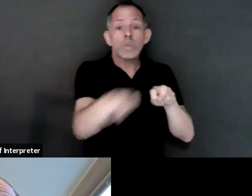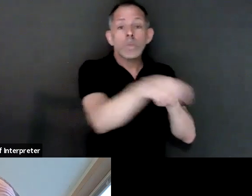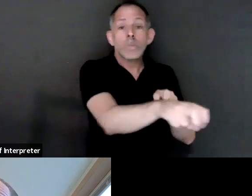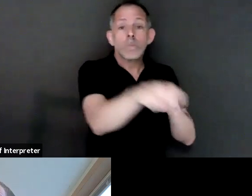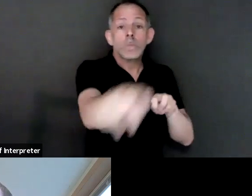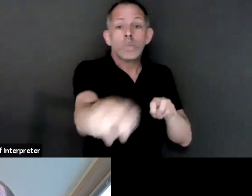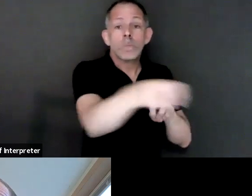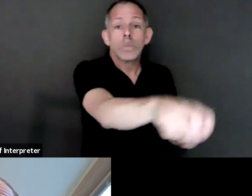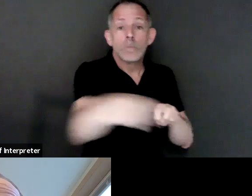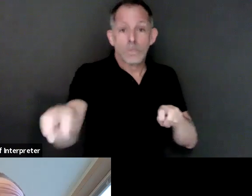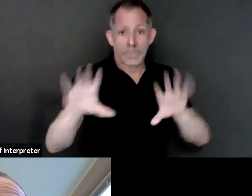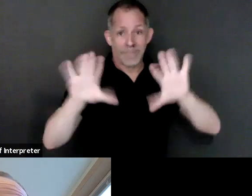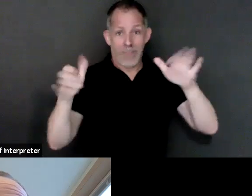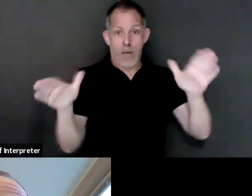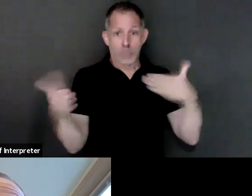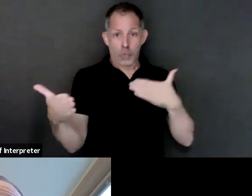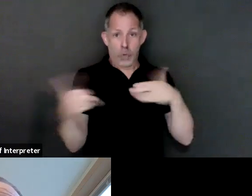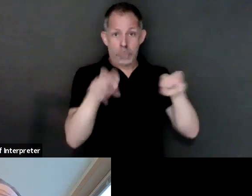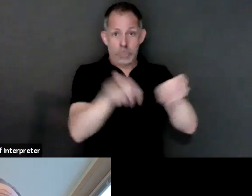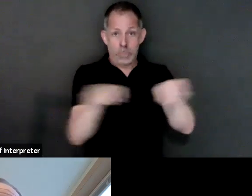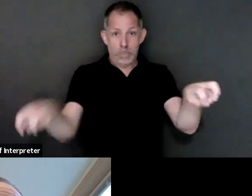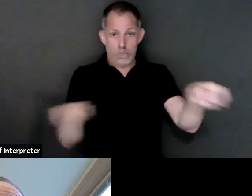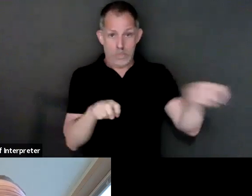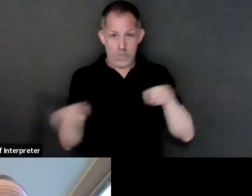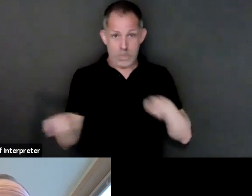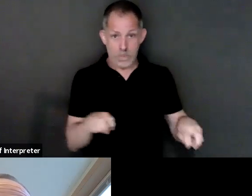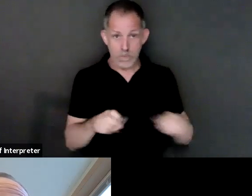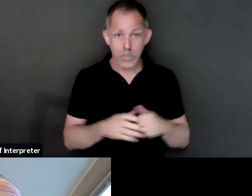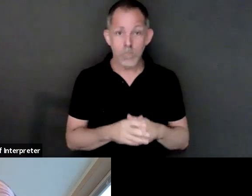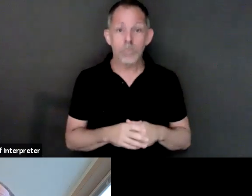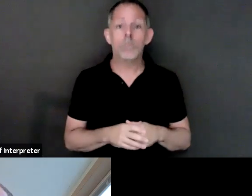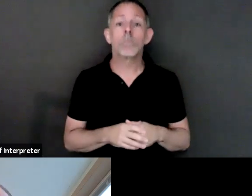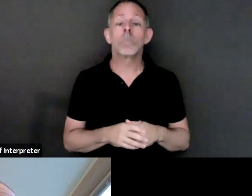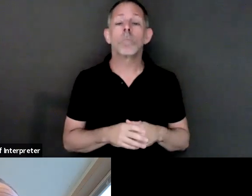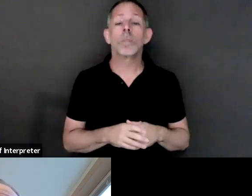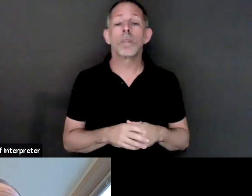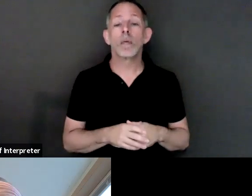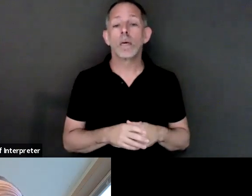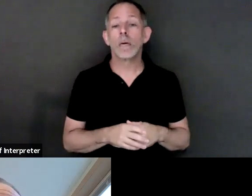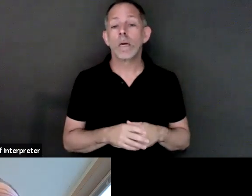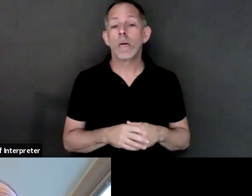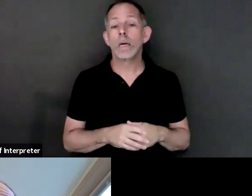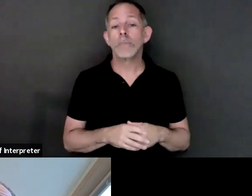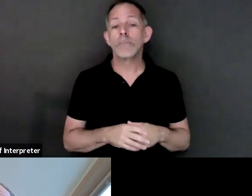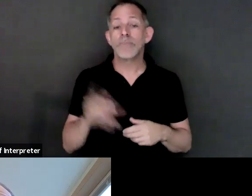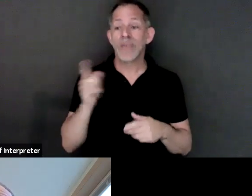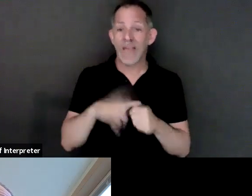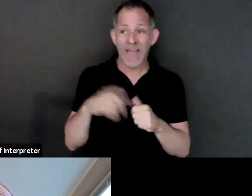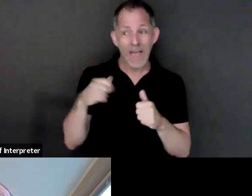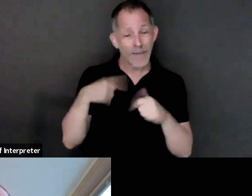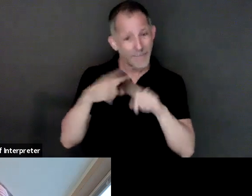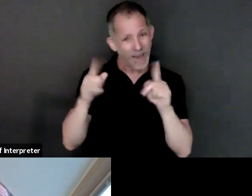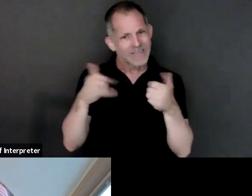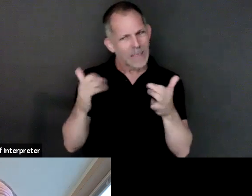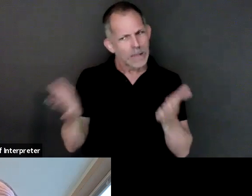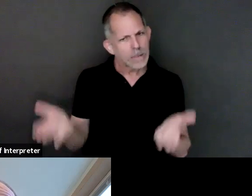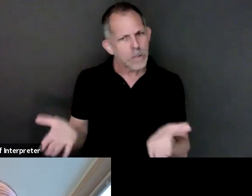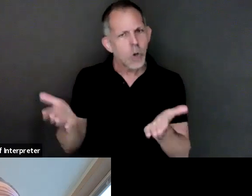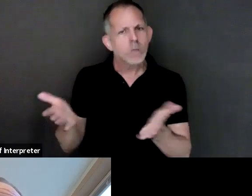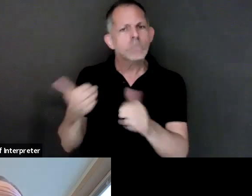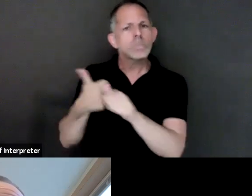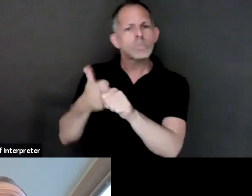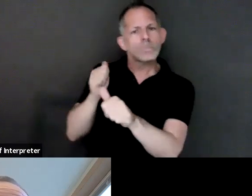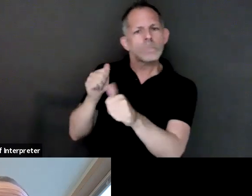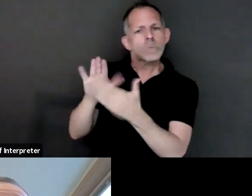cases occur so that contacts can be identified and quarantined, hand hygiene, all that stuff. So that's in place. That's what they need to